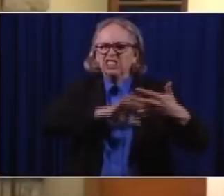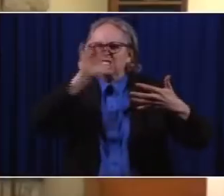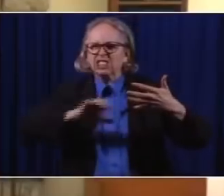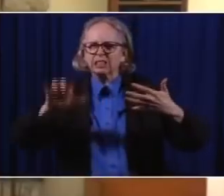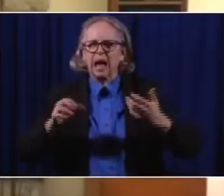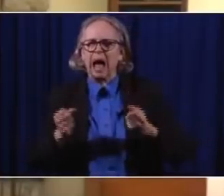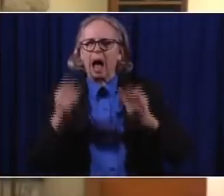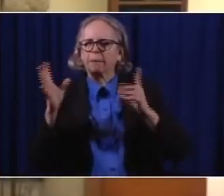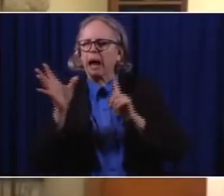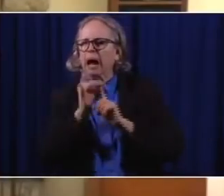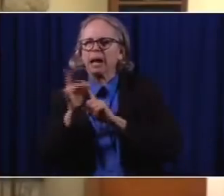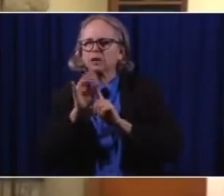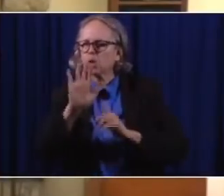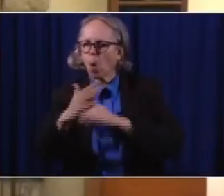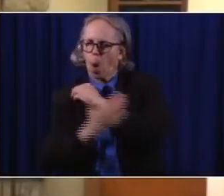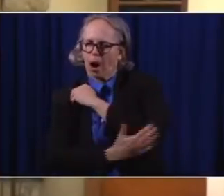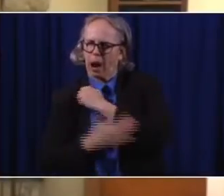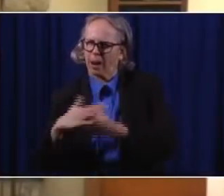We'll go to the next slide.